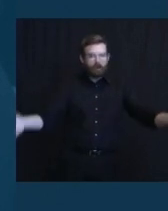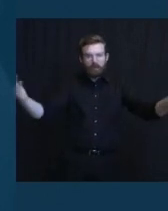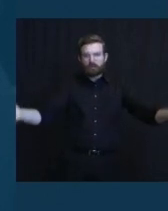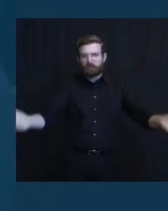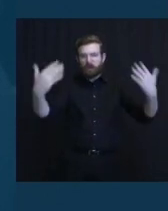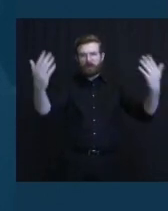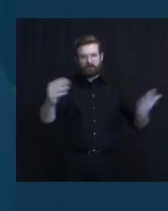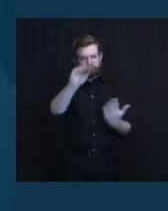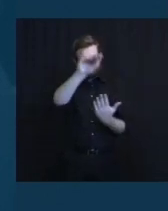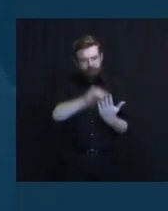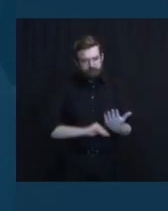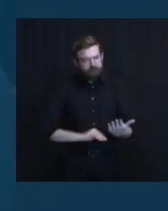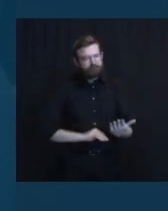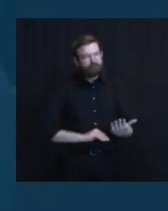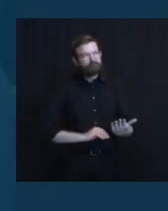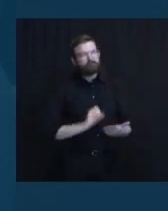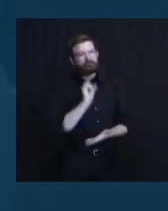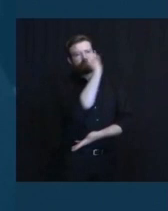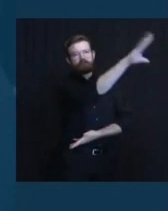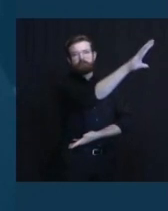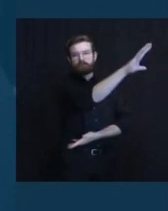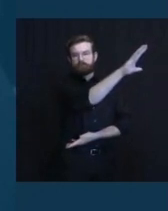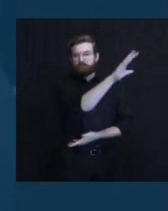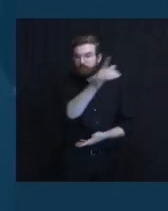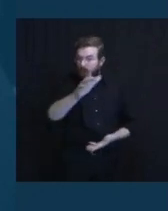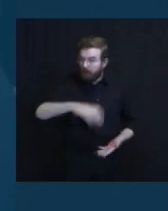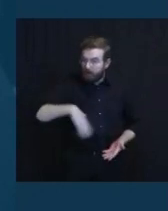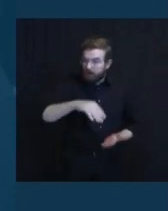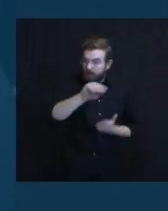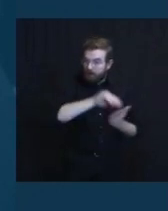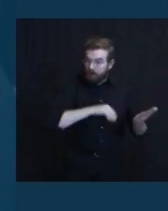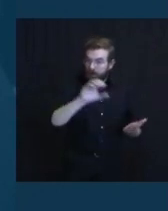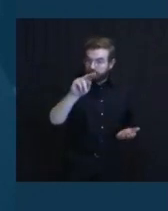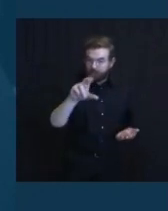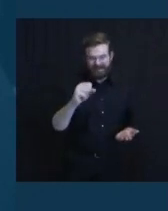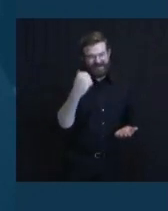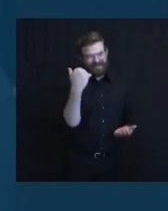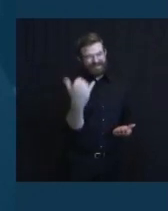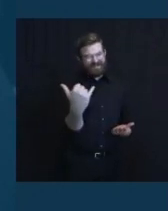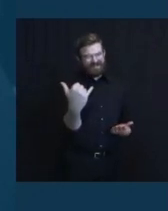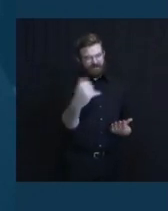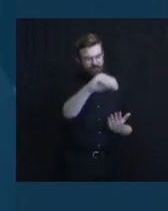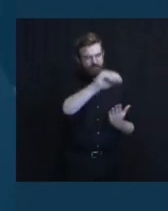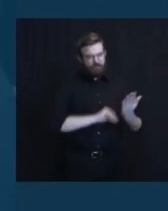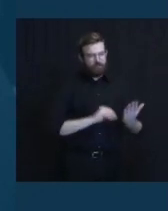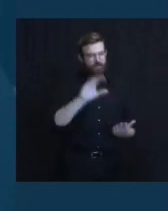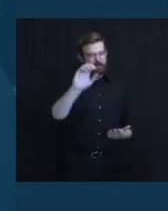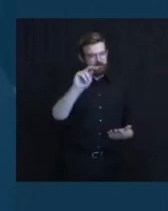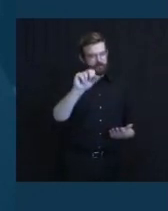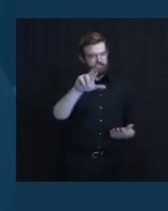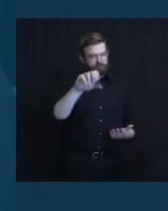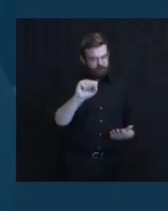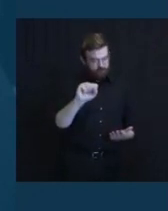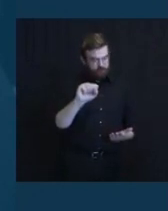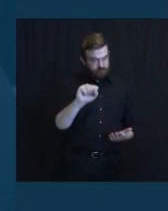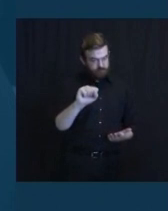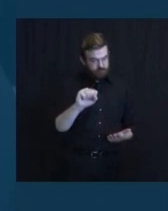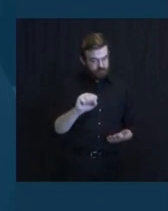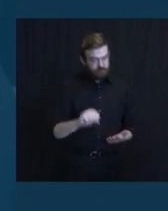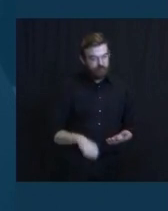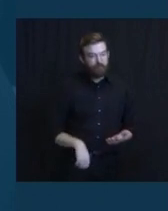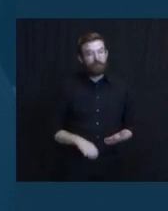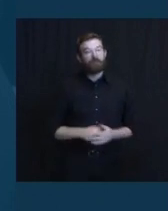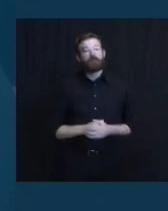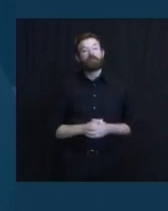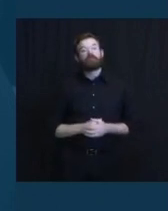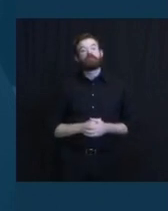advance of the Census Bureau's initiation of going door to door to those residences which do not respond in advance. In other words,